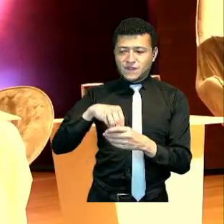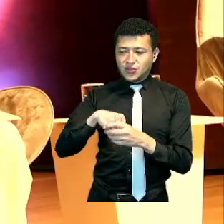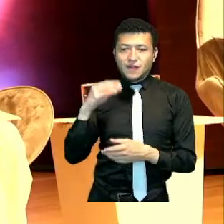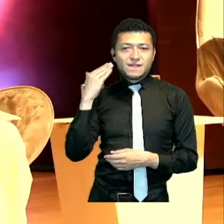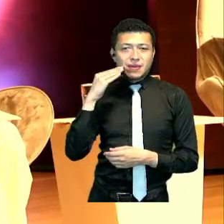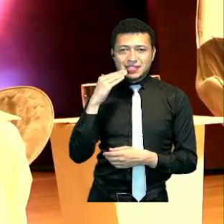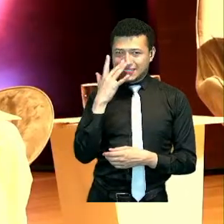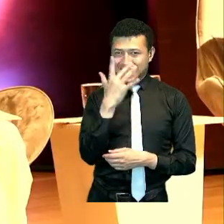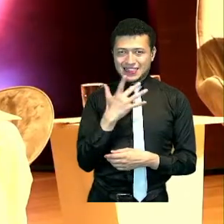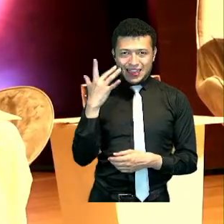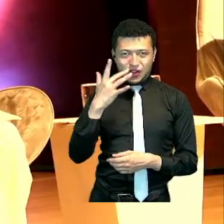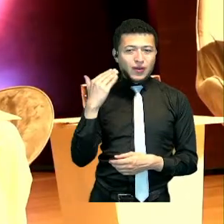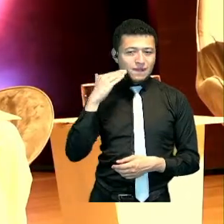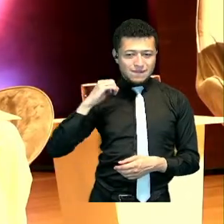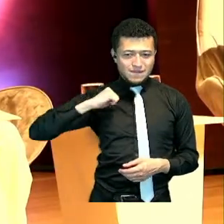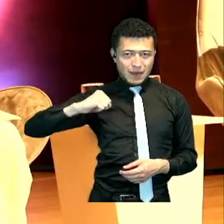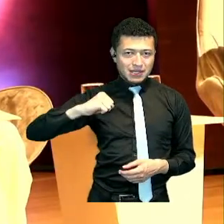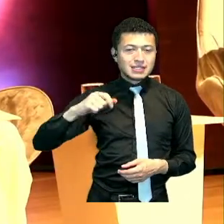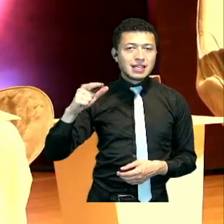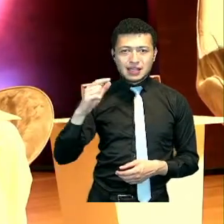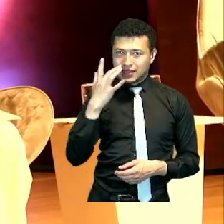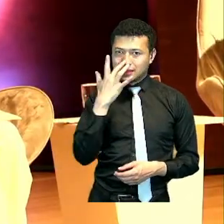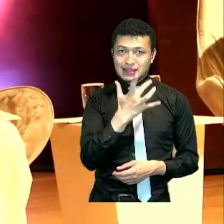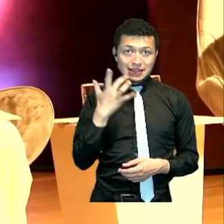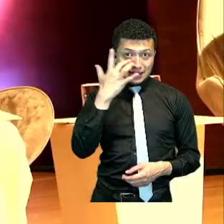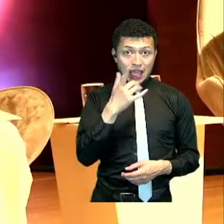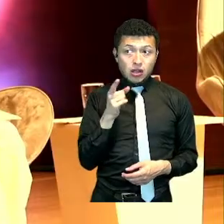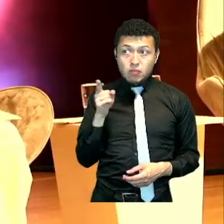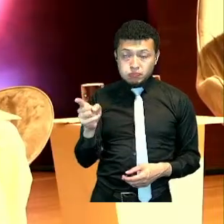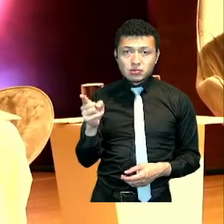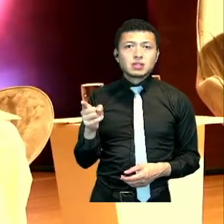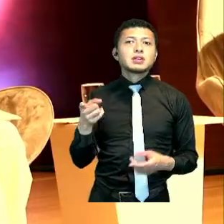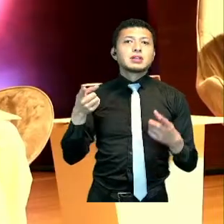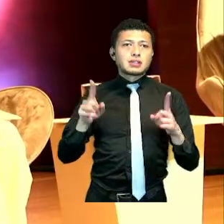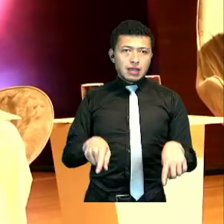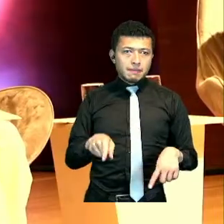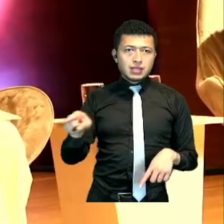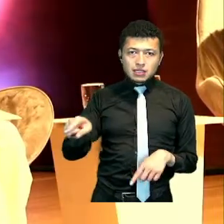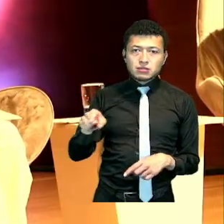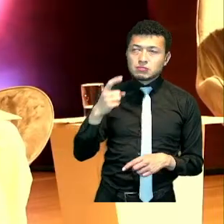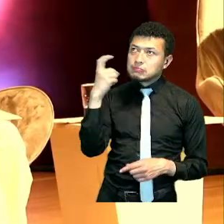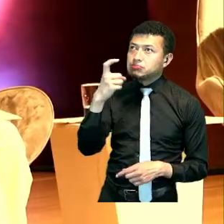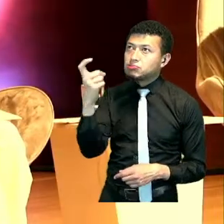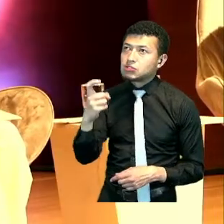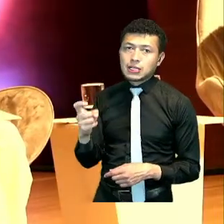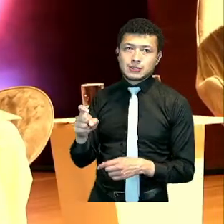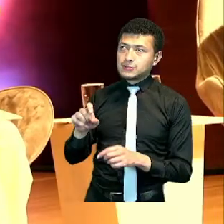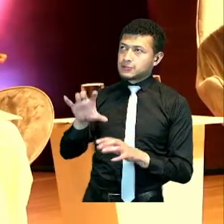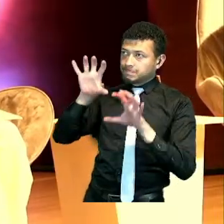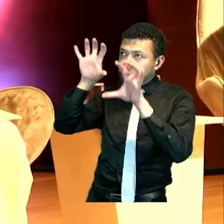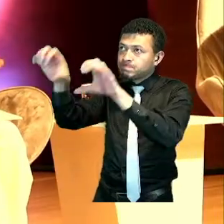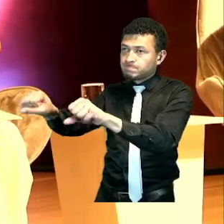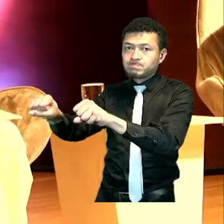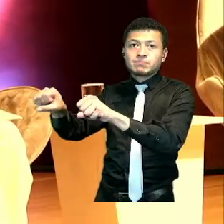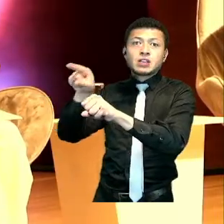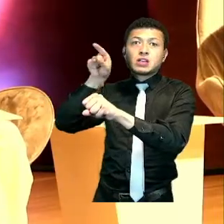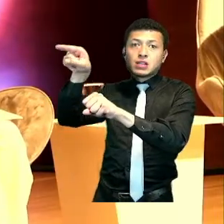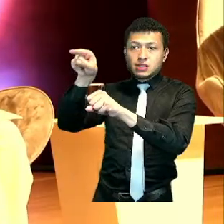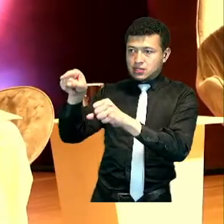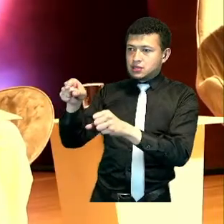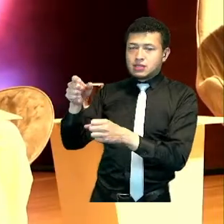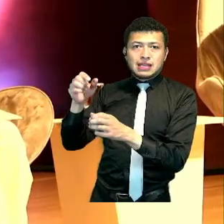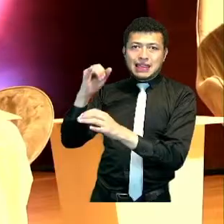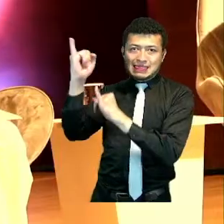philanthropy, the Black Women's Fund has achieved, I'm going to say, captured international cooperation to